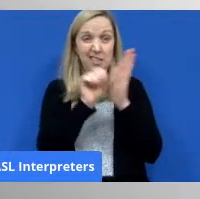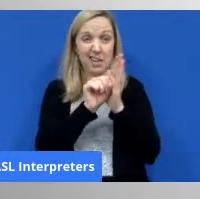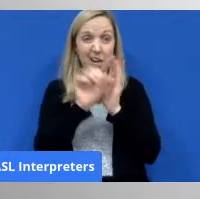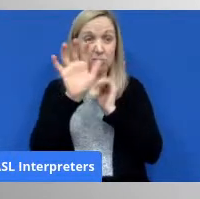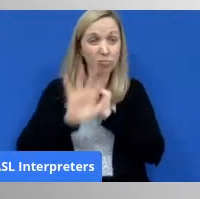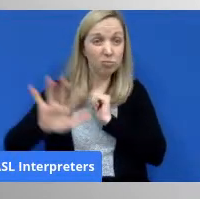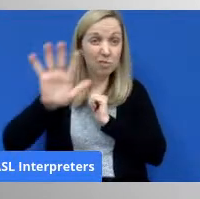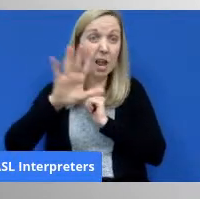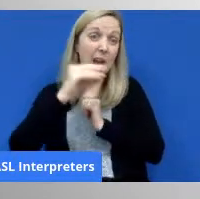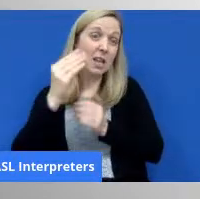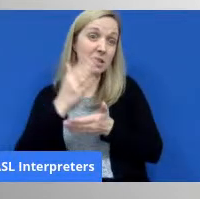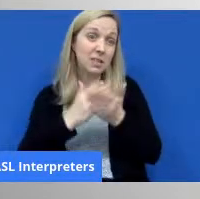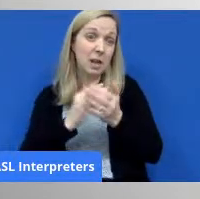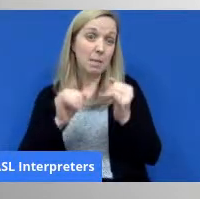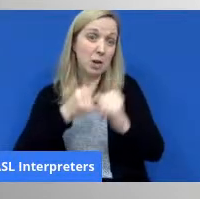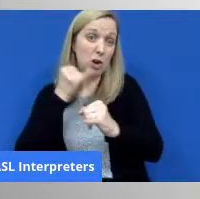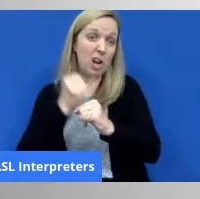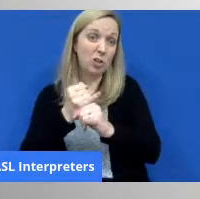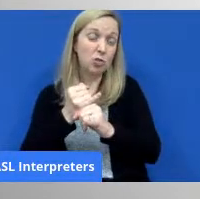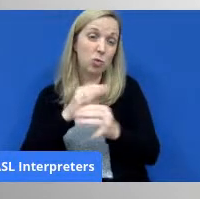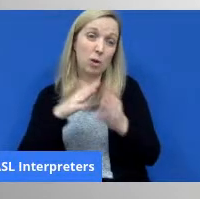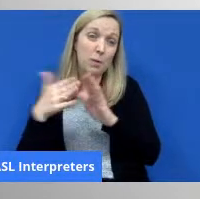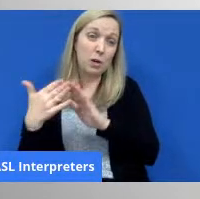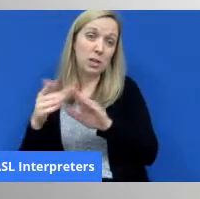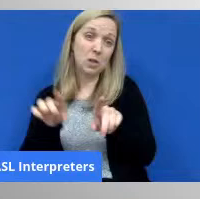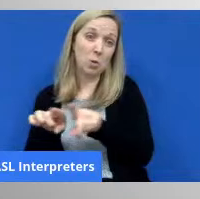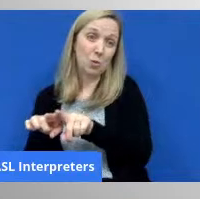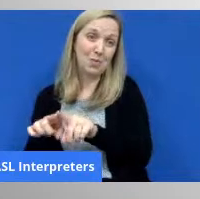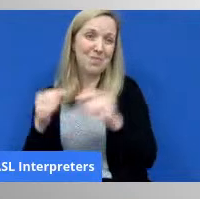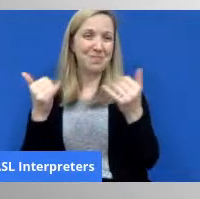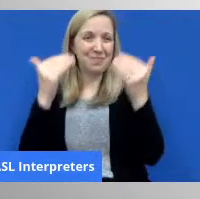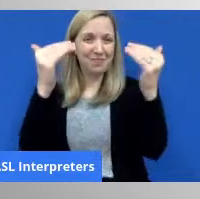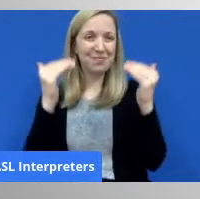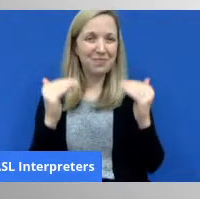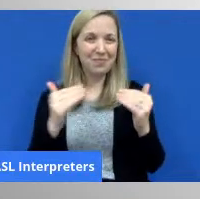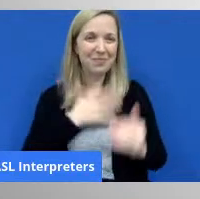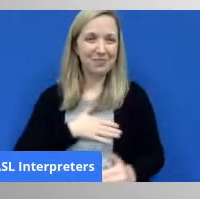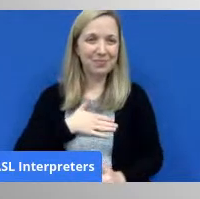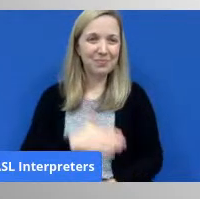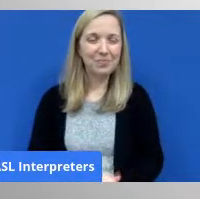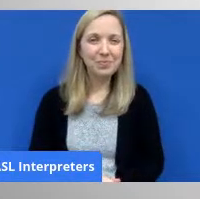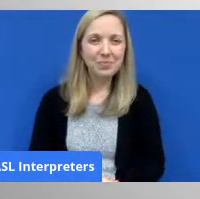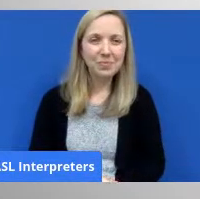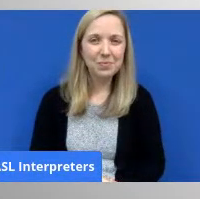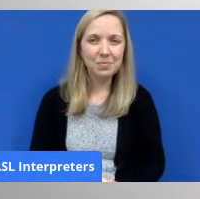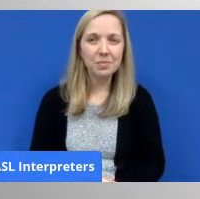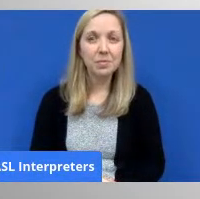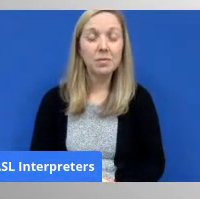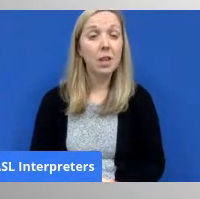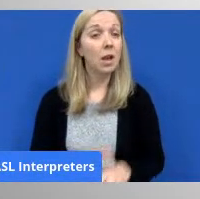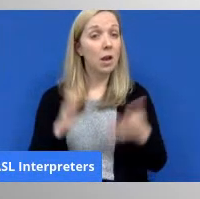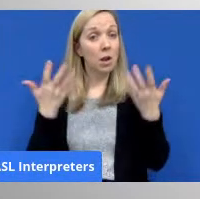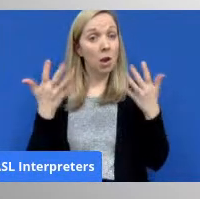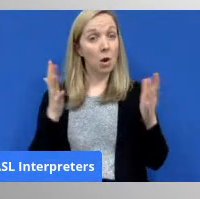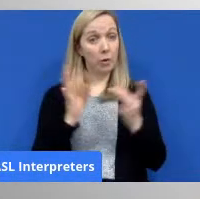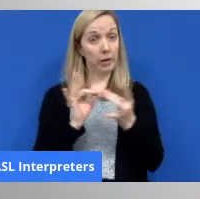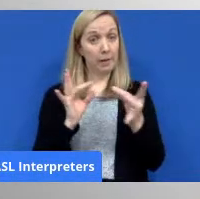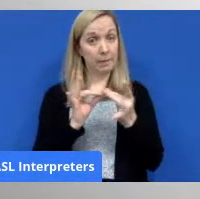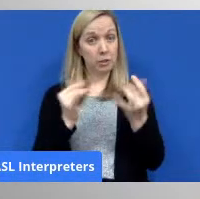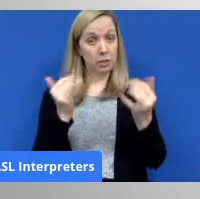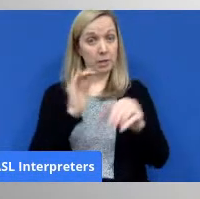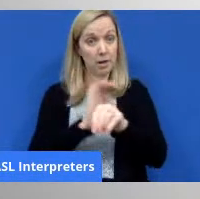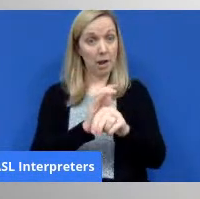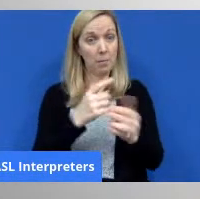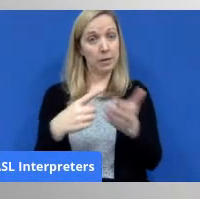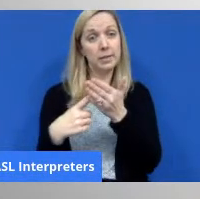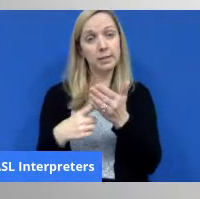international communities. You can go to the next slide. As I said, tonight I want to talk a little bit about Grow It, Know It,